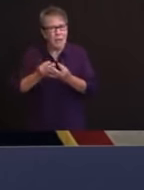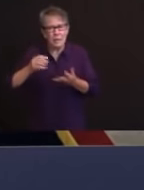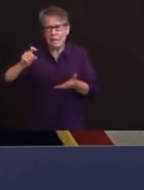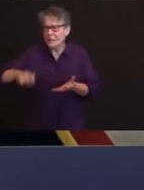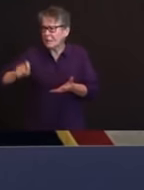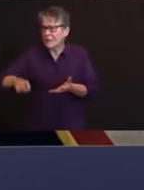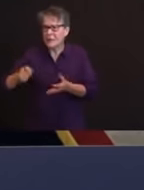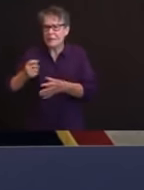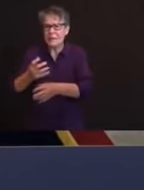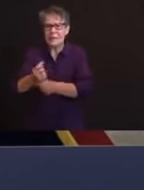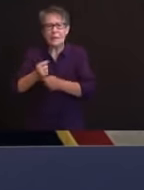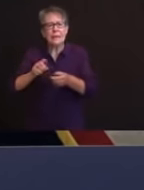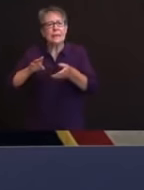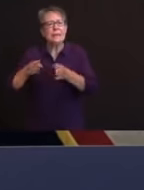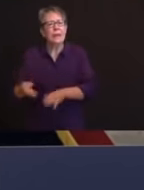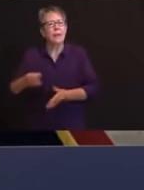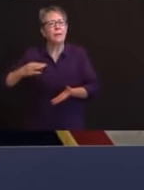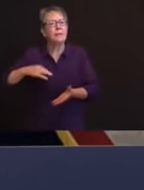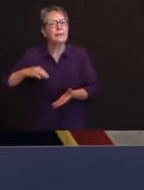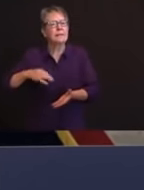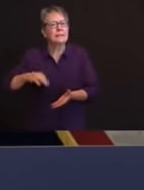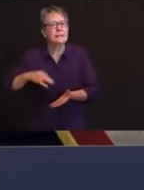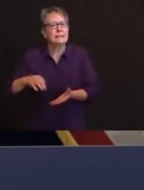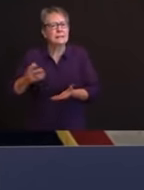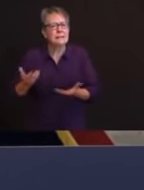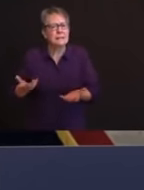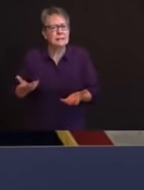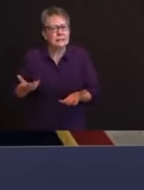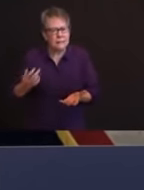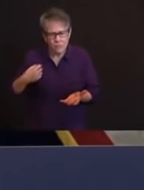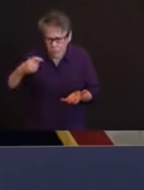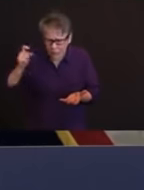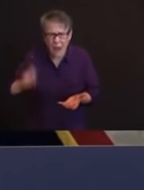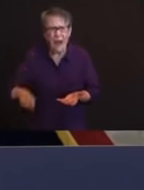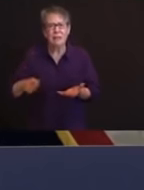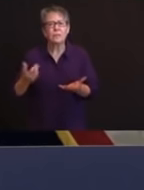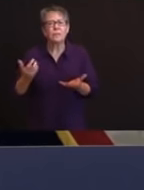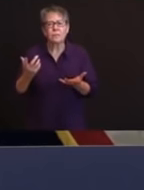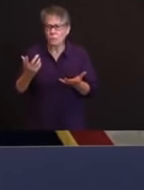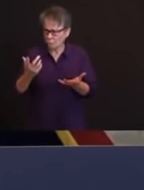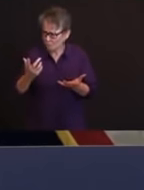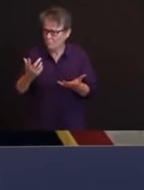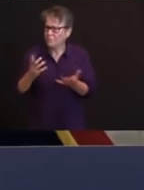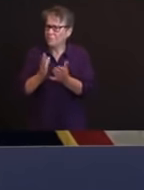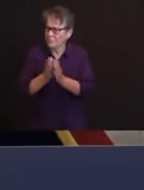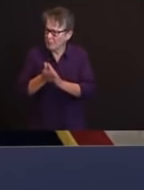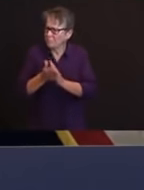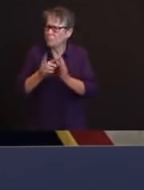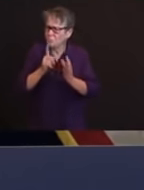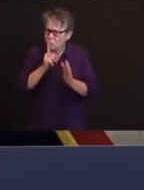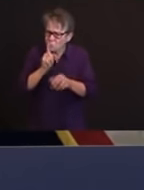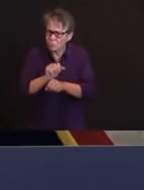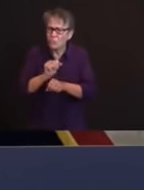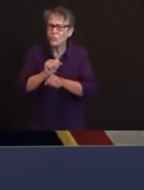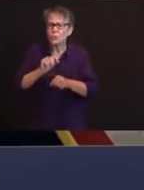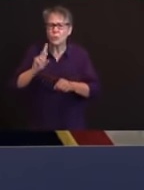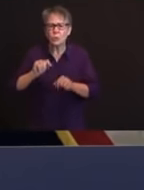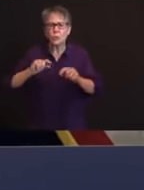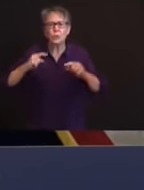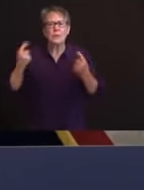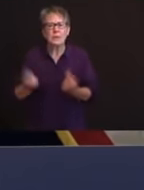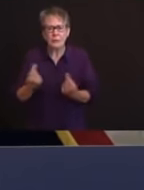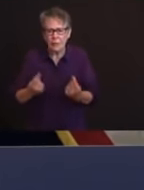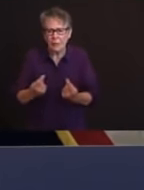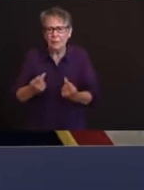but now is the time and the urgency to rise to the challenges before us. So far, we have gotten $6.5 billion